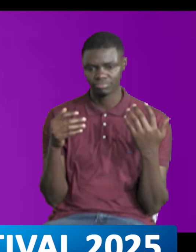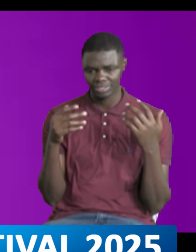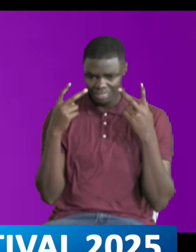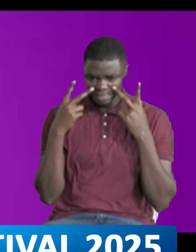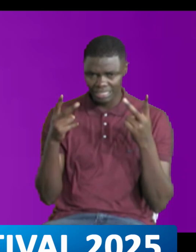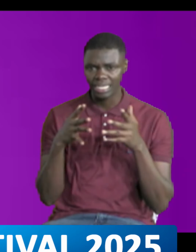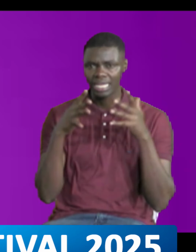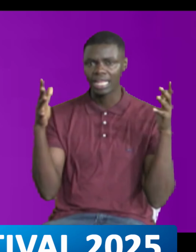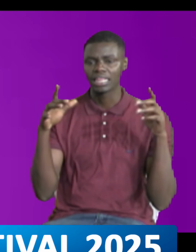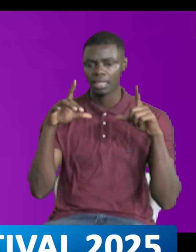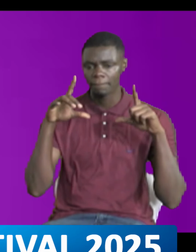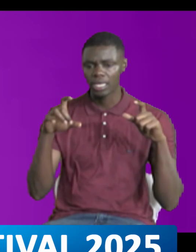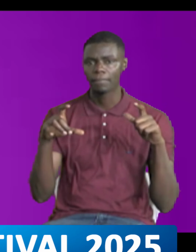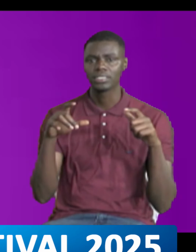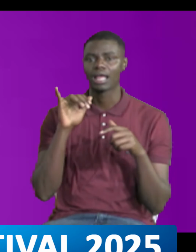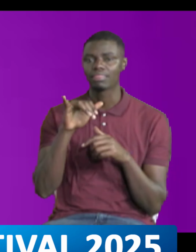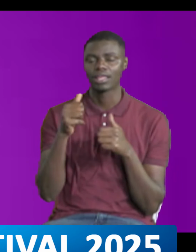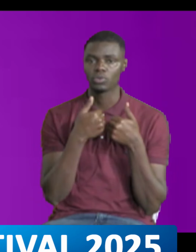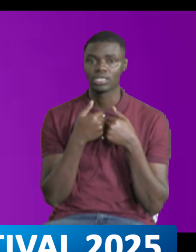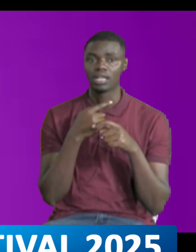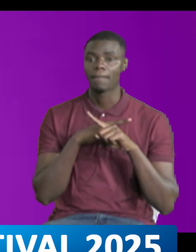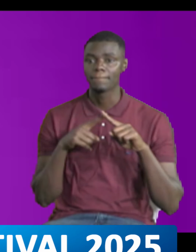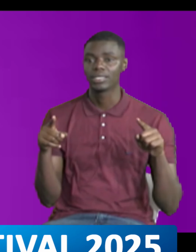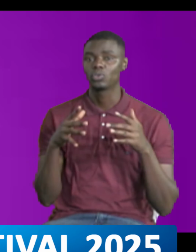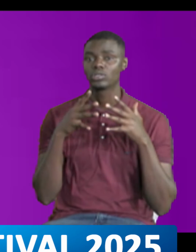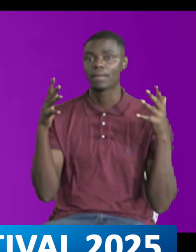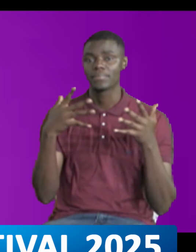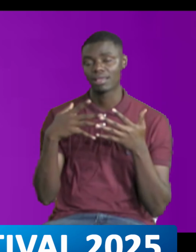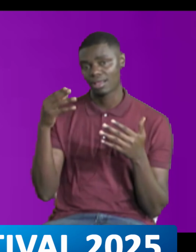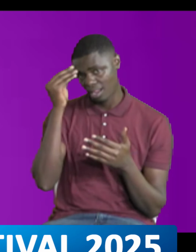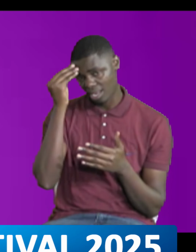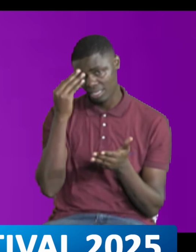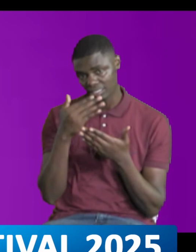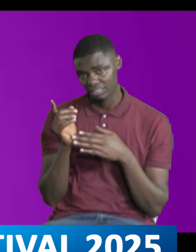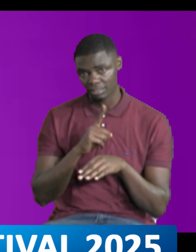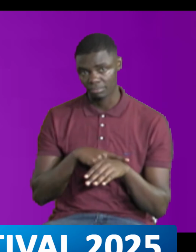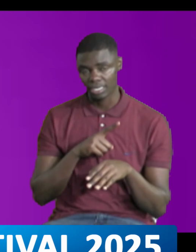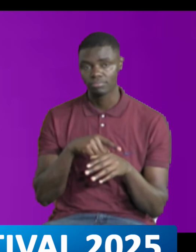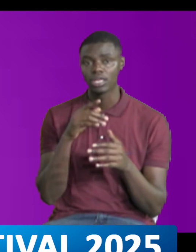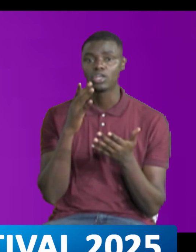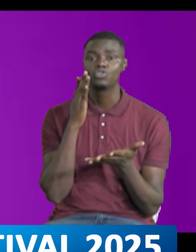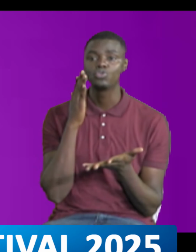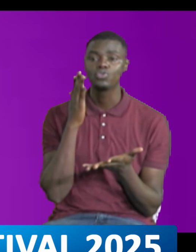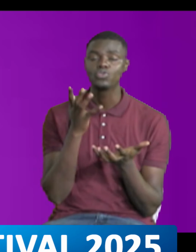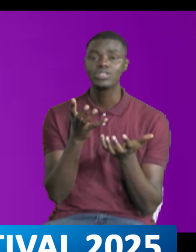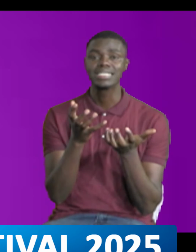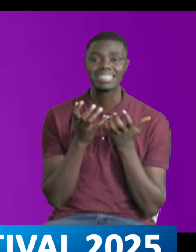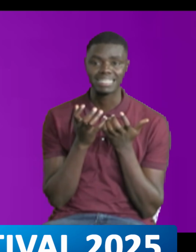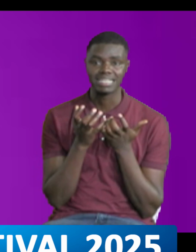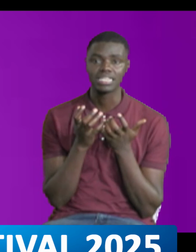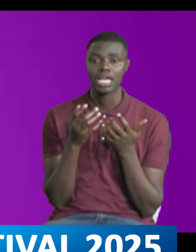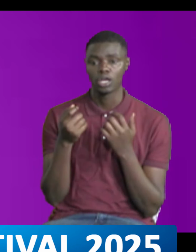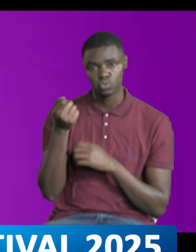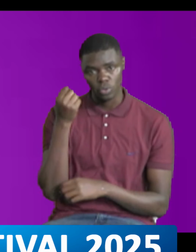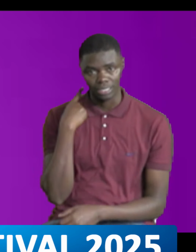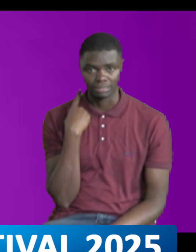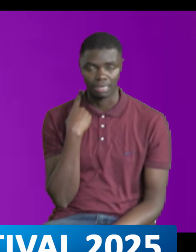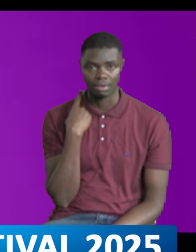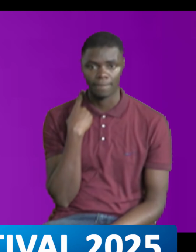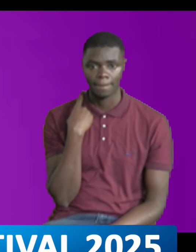the bigger picture was a challenge, but it was a big learning that sometimes we really need to understand